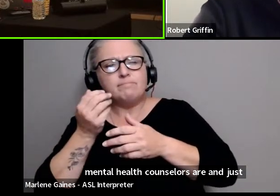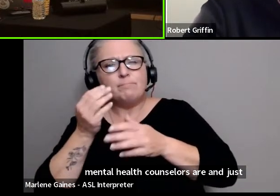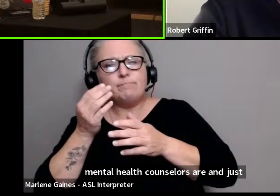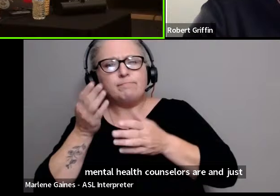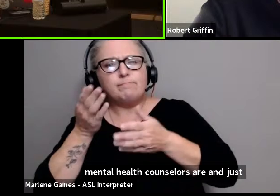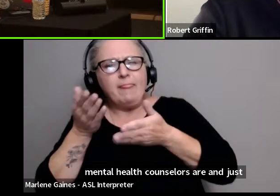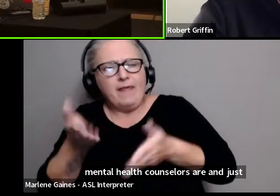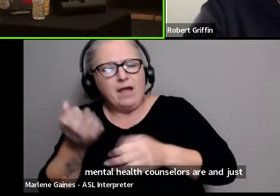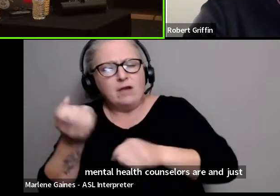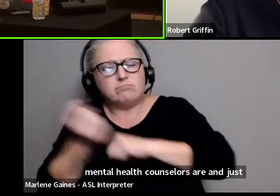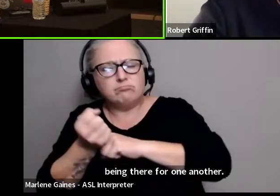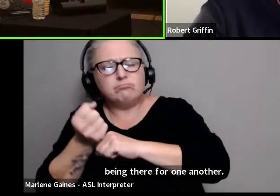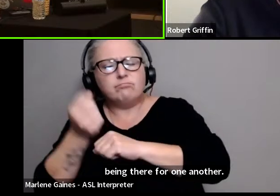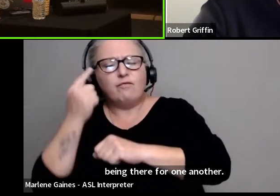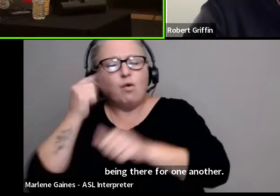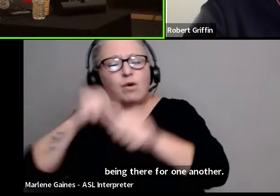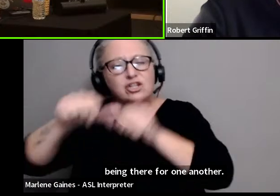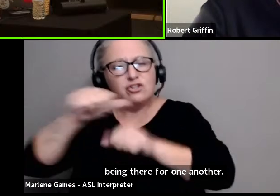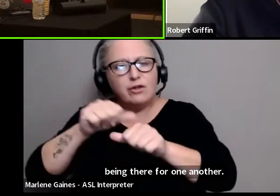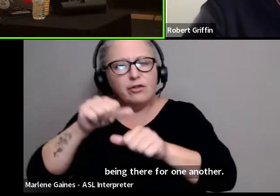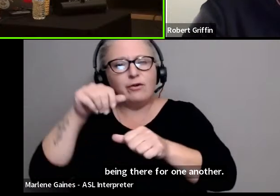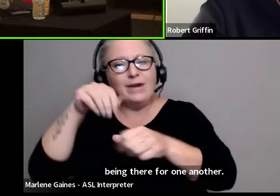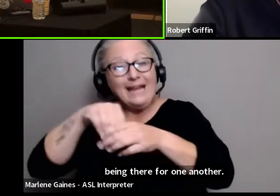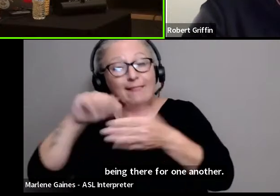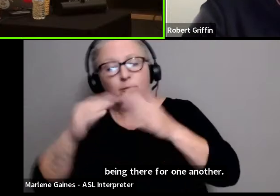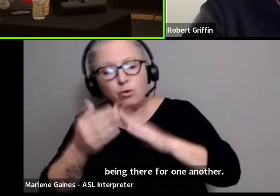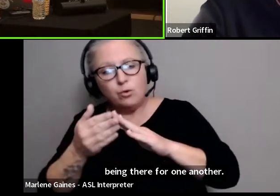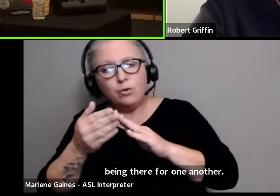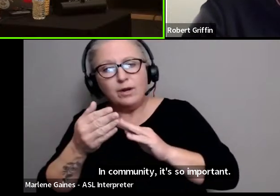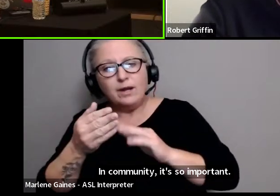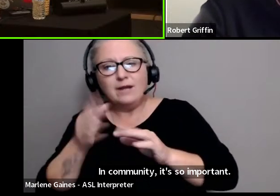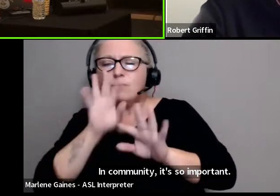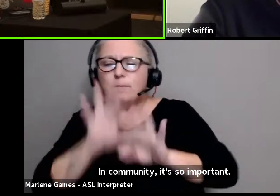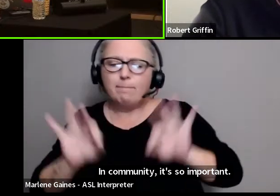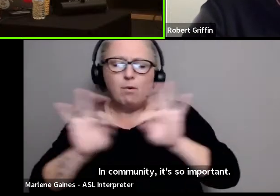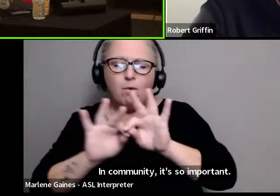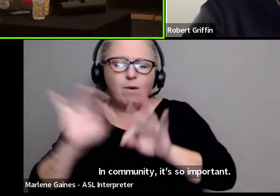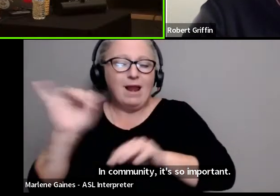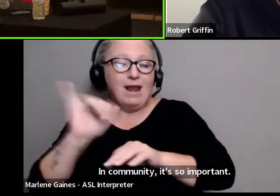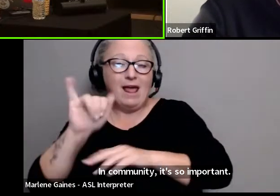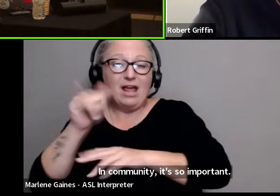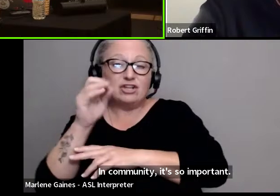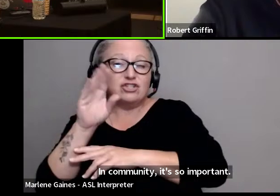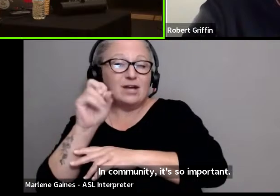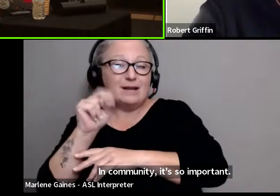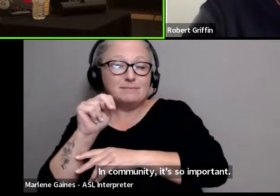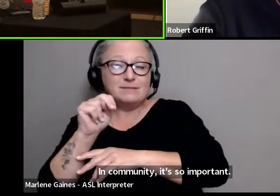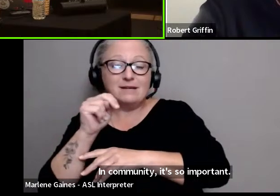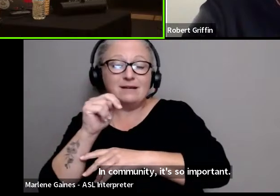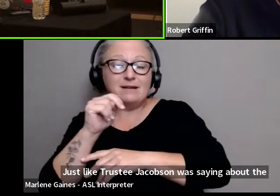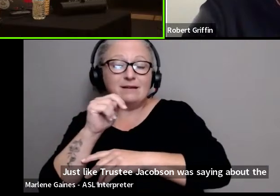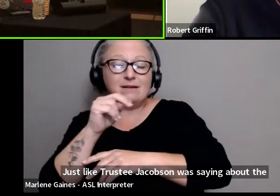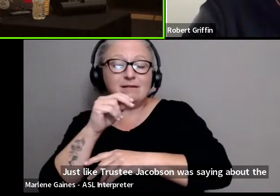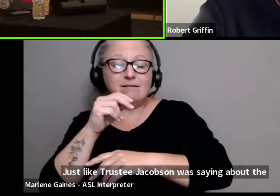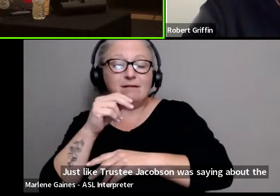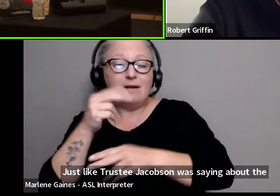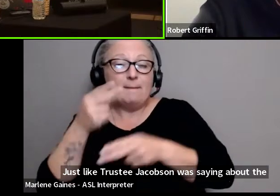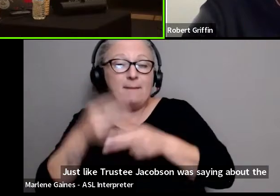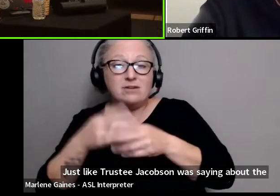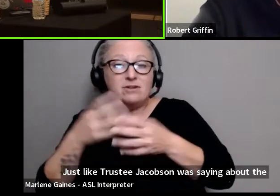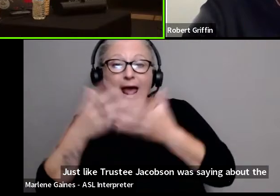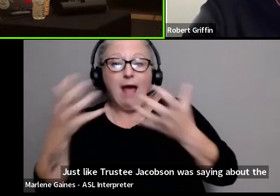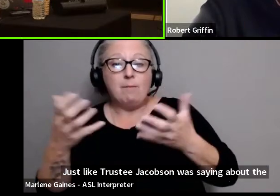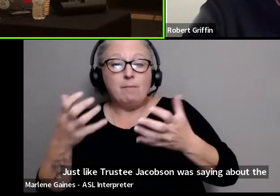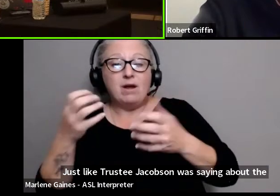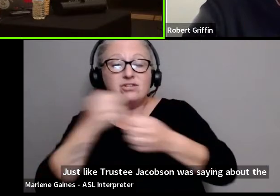in community. It's so important. Just like Trustee Jacobson was saying about the outpour of love that was given to the